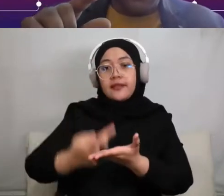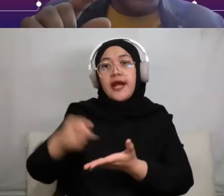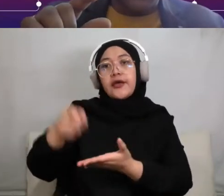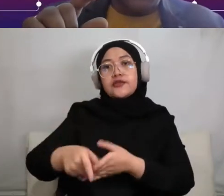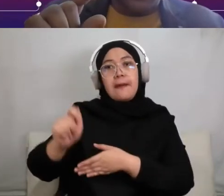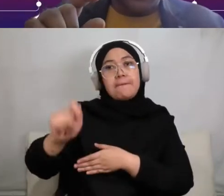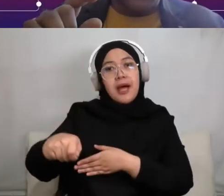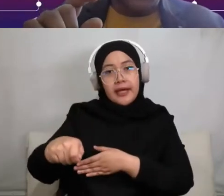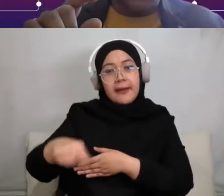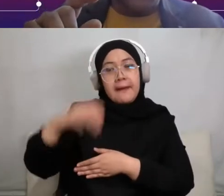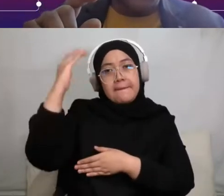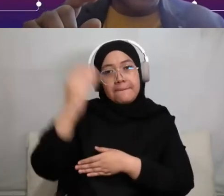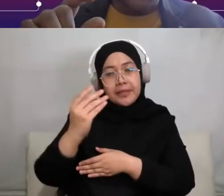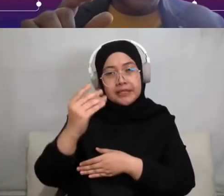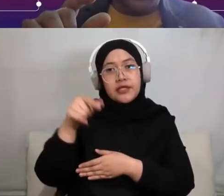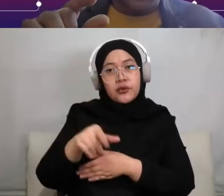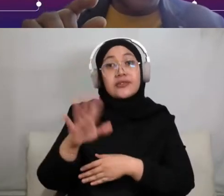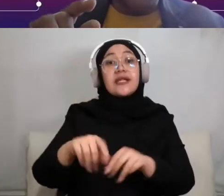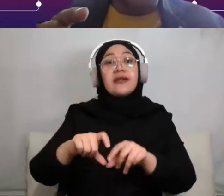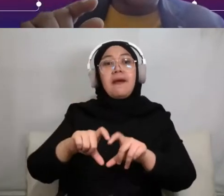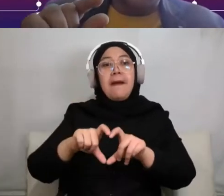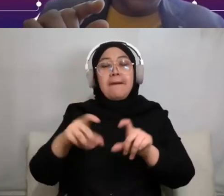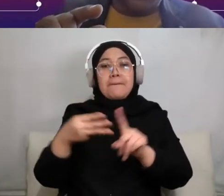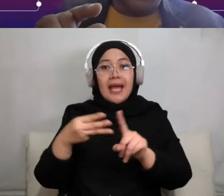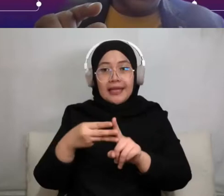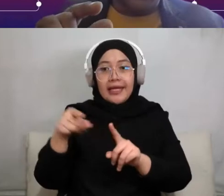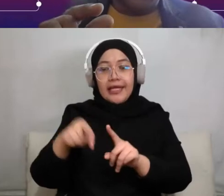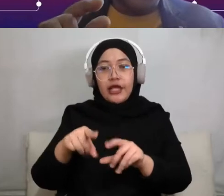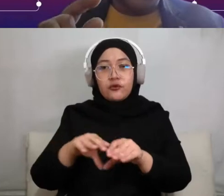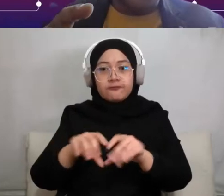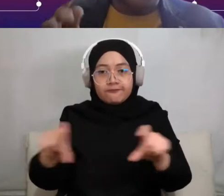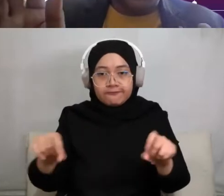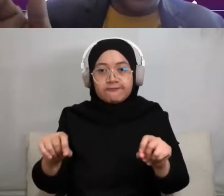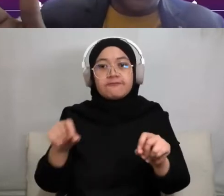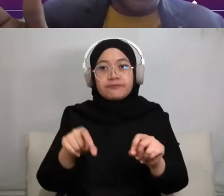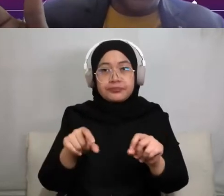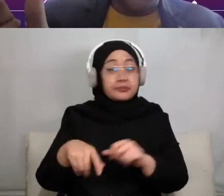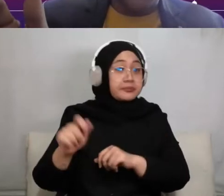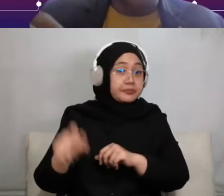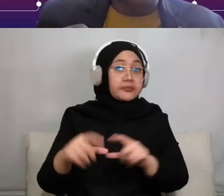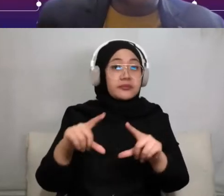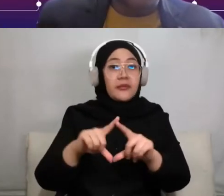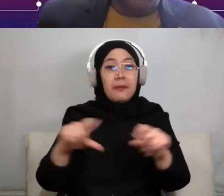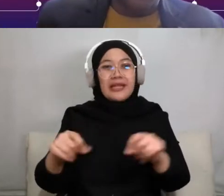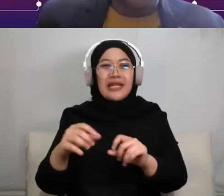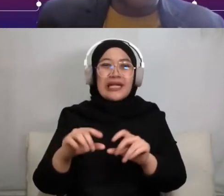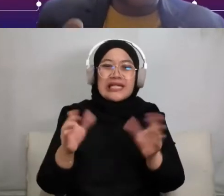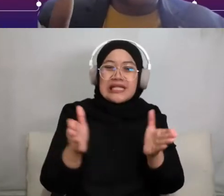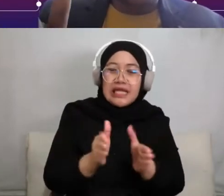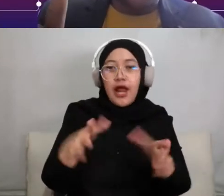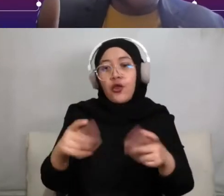battery range also, whether you use a small battery, you use a longer battery, there is no